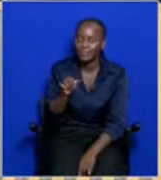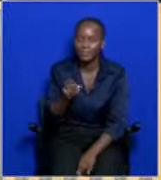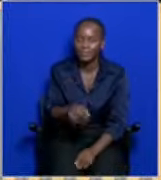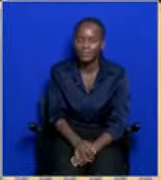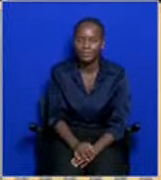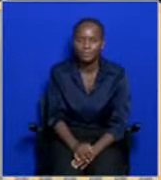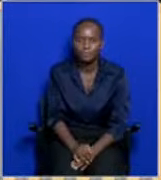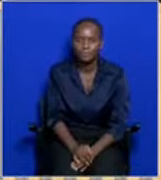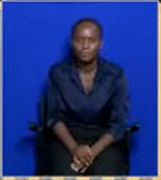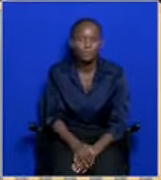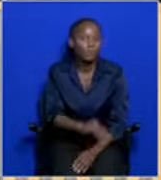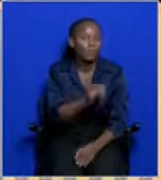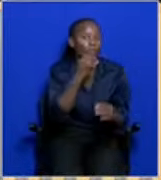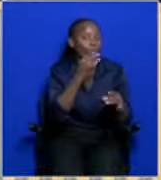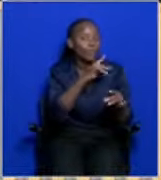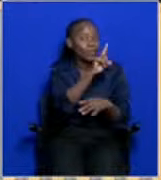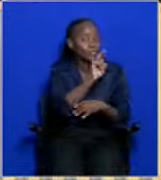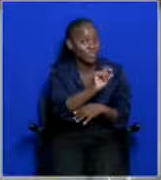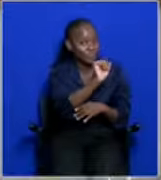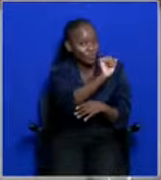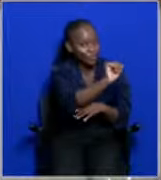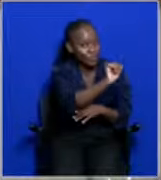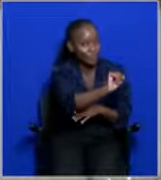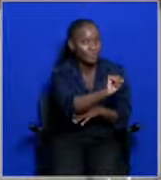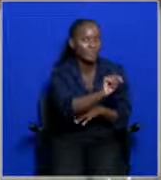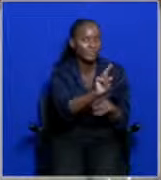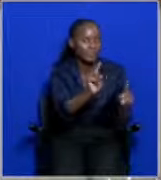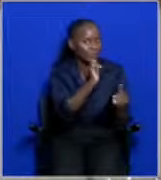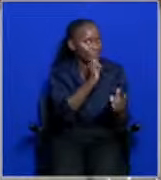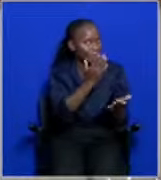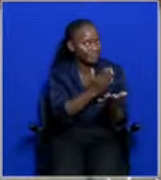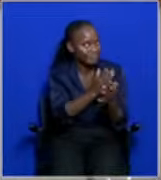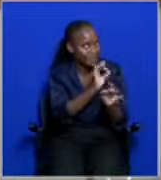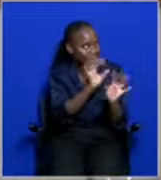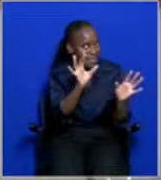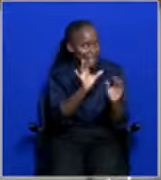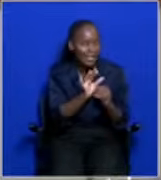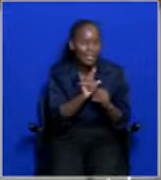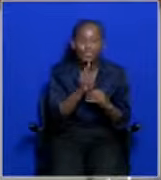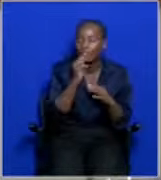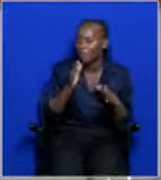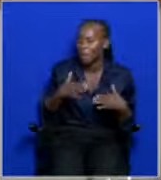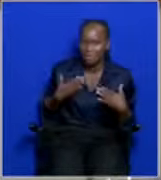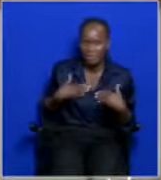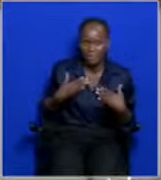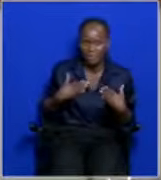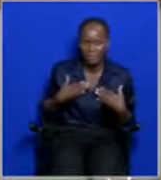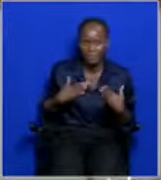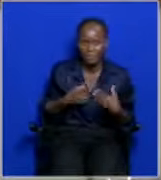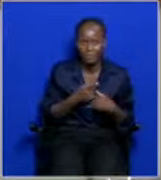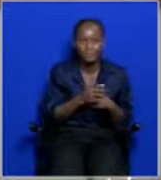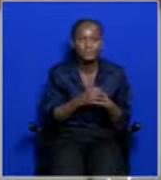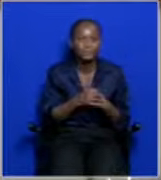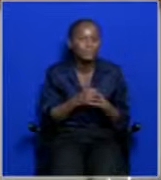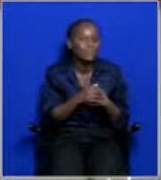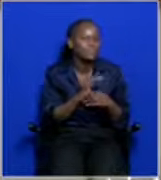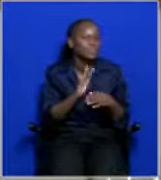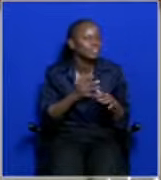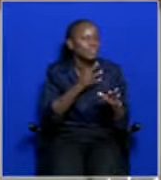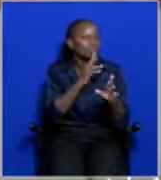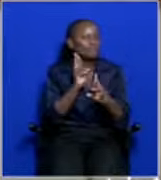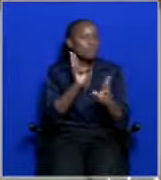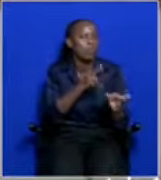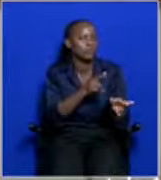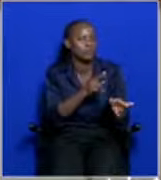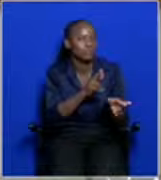proposal. I'm happy with that. Are you stepping off this? No, I just needed to report back on the question that we'd said. We'll come back to you after